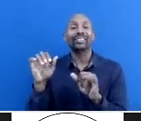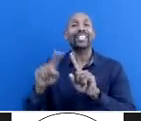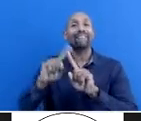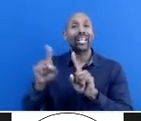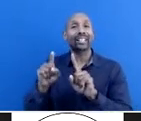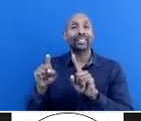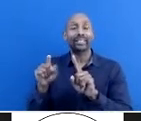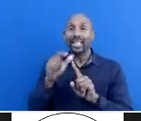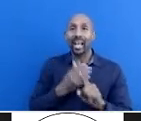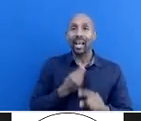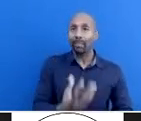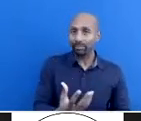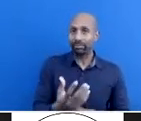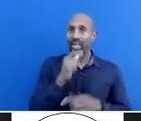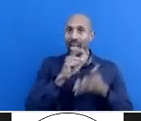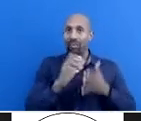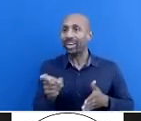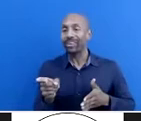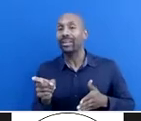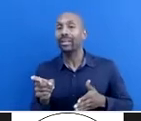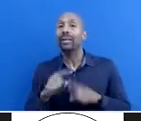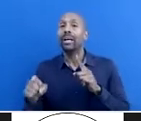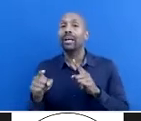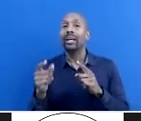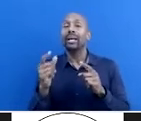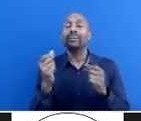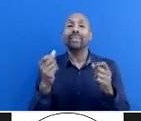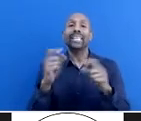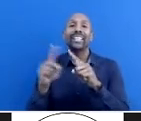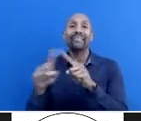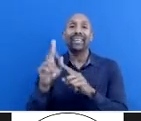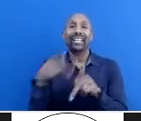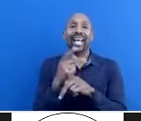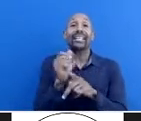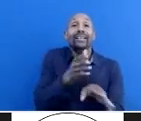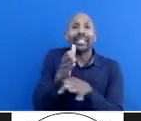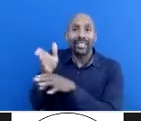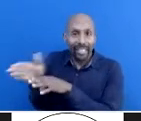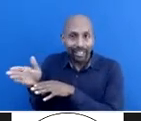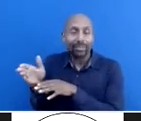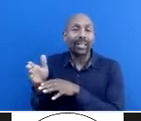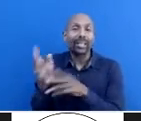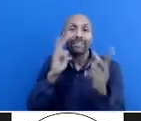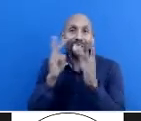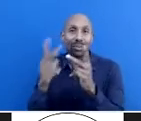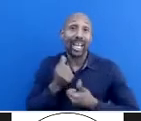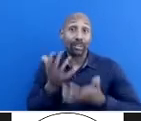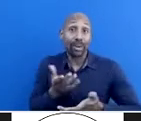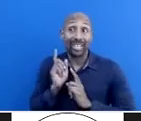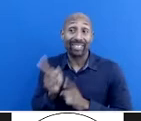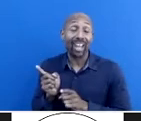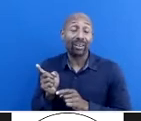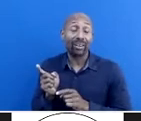it is in a multidisciplinary visual expression. And there is power, quite